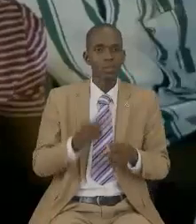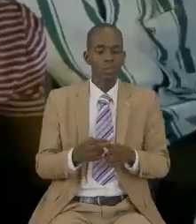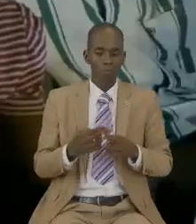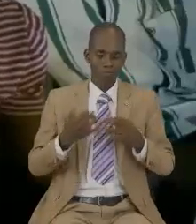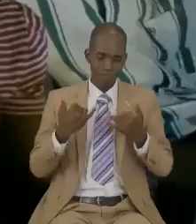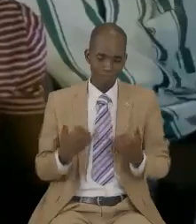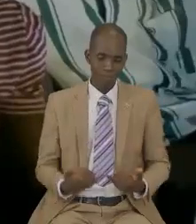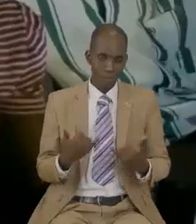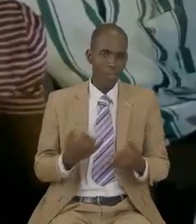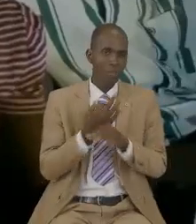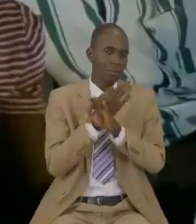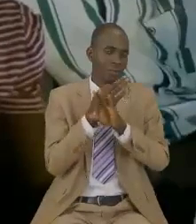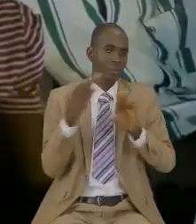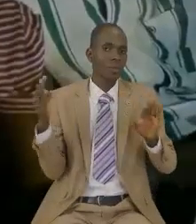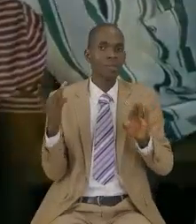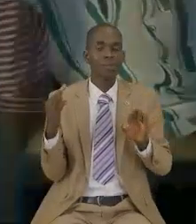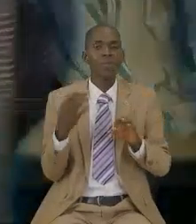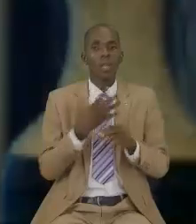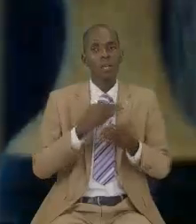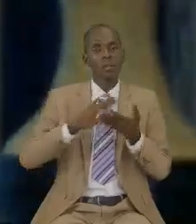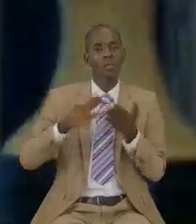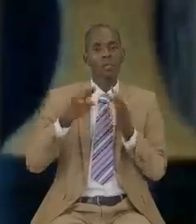Present freedom and forgiveness.